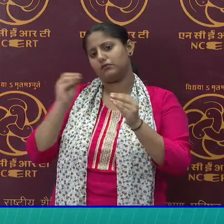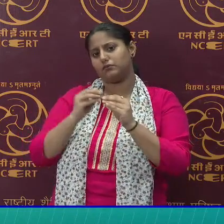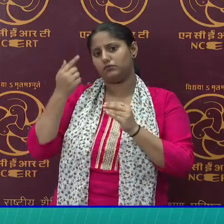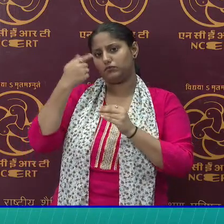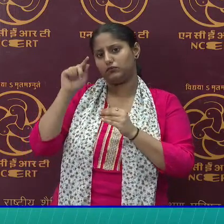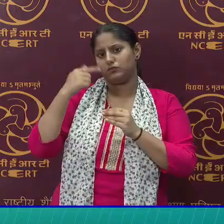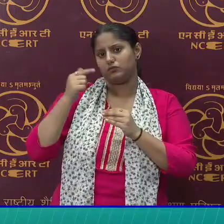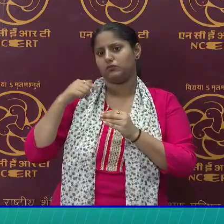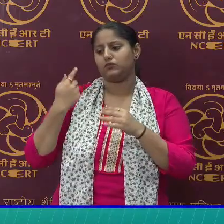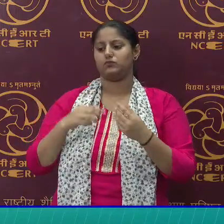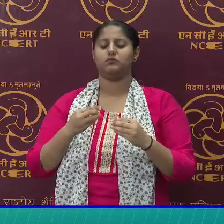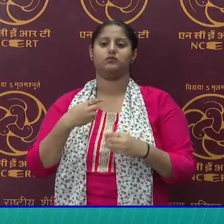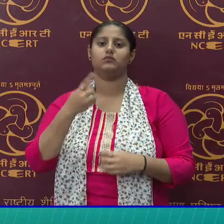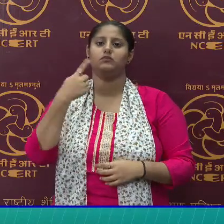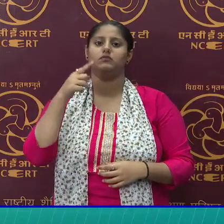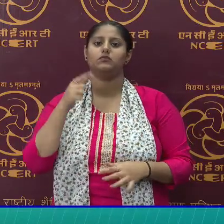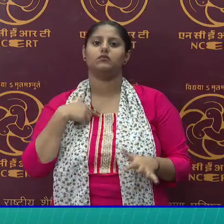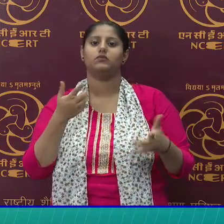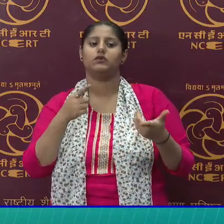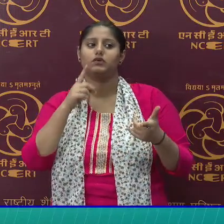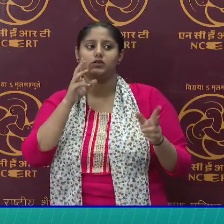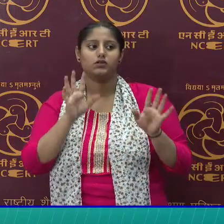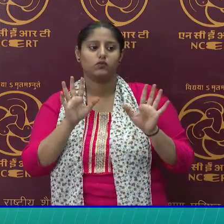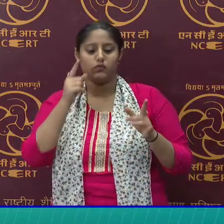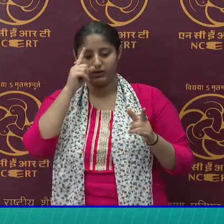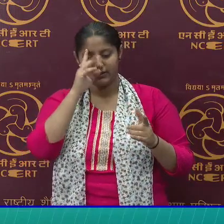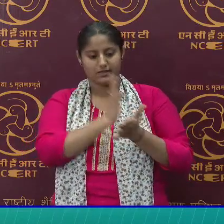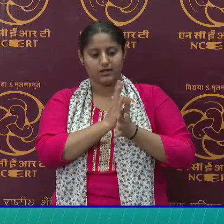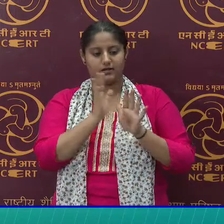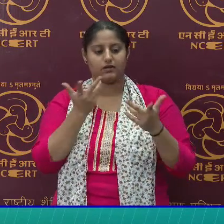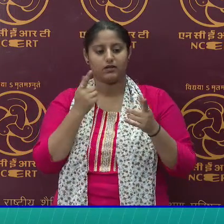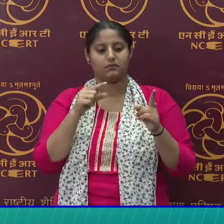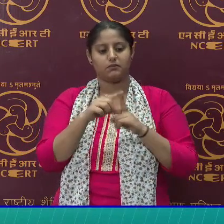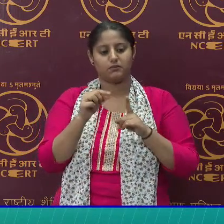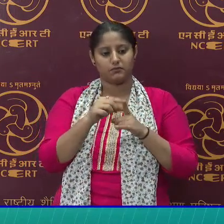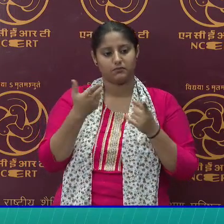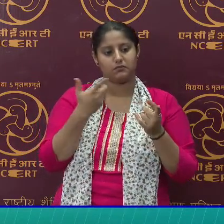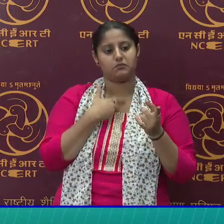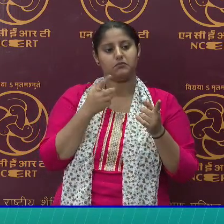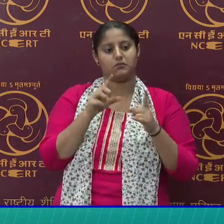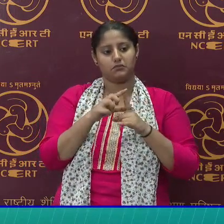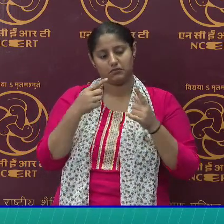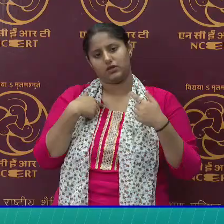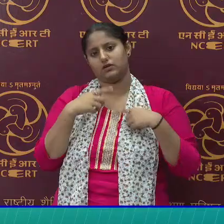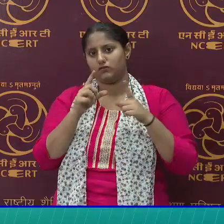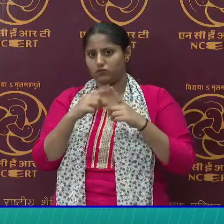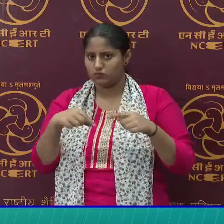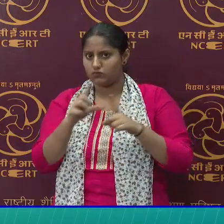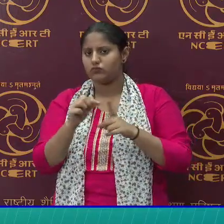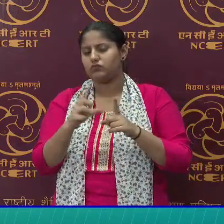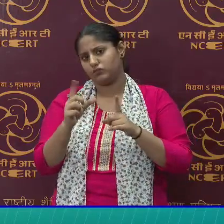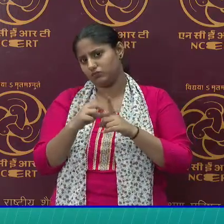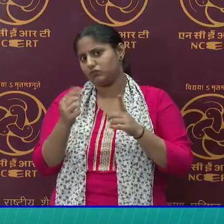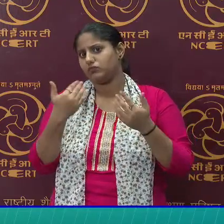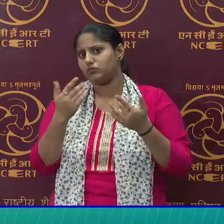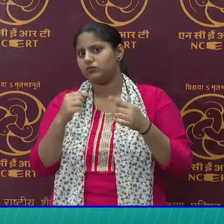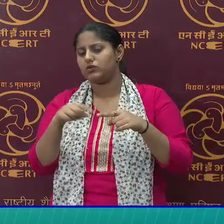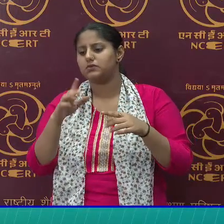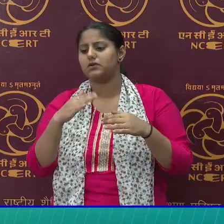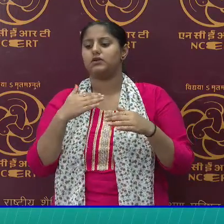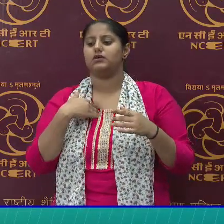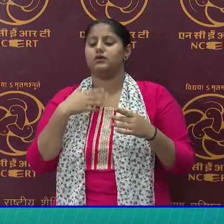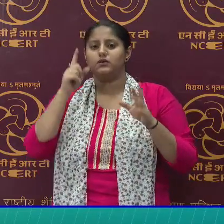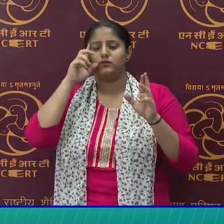of accomplishment that I can do these things, I can, and so on. So